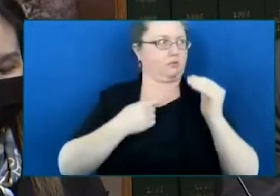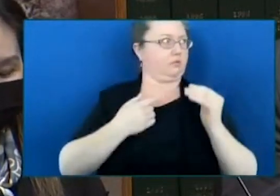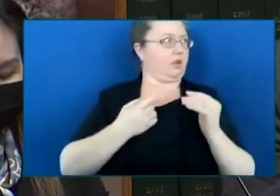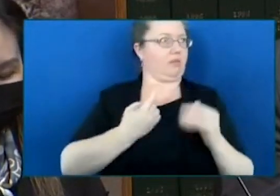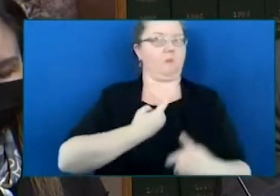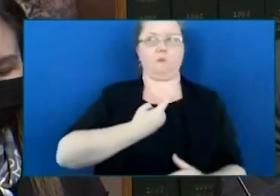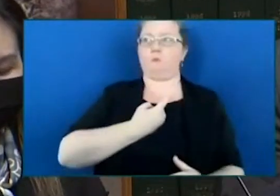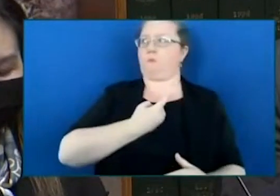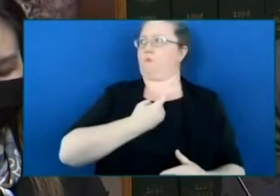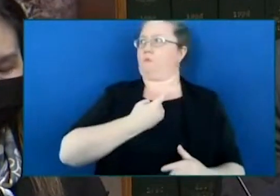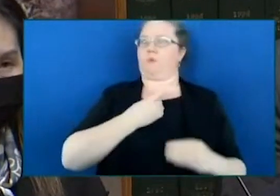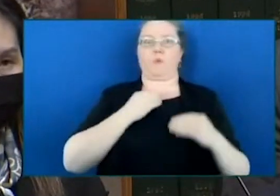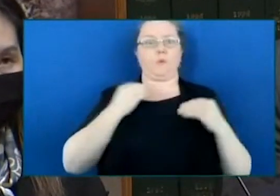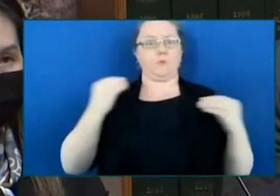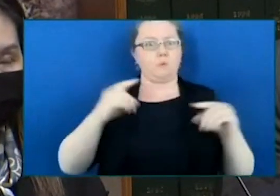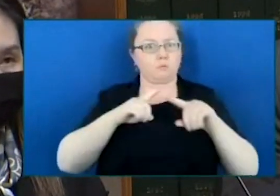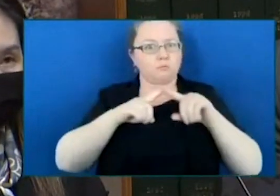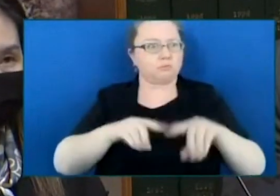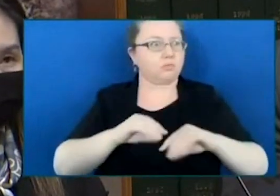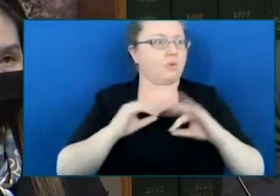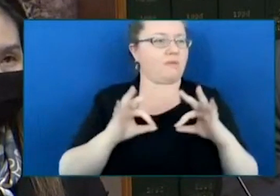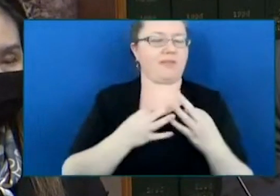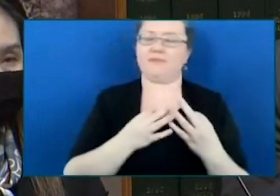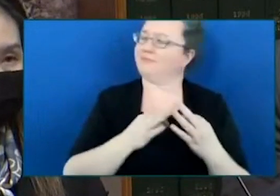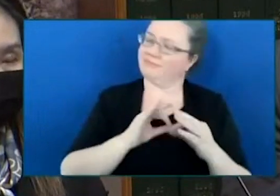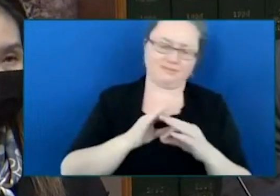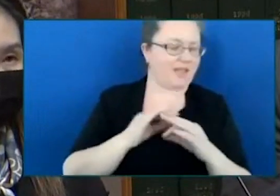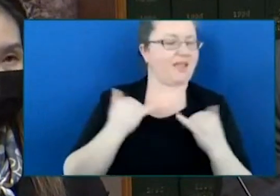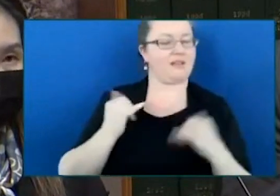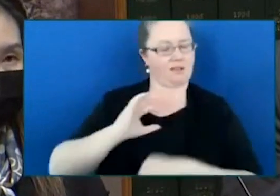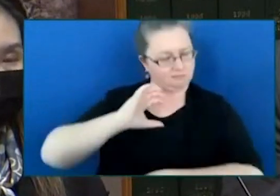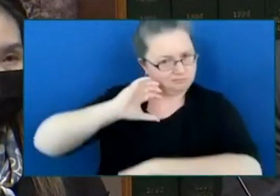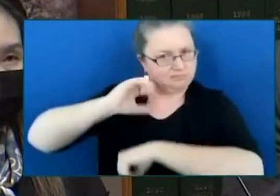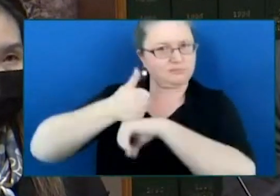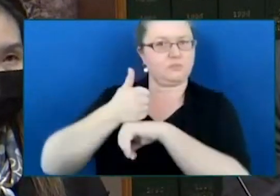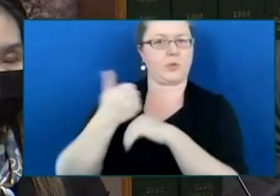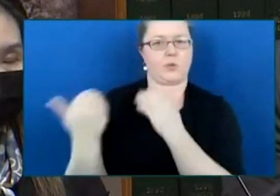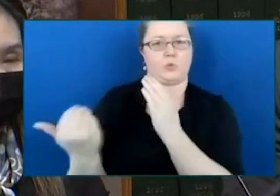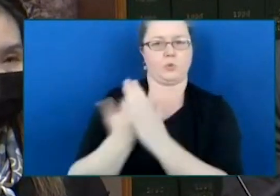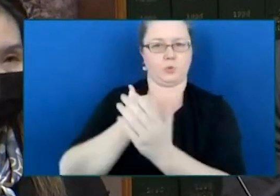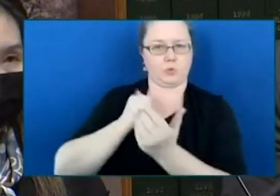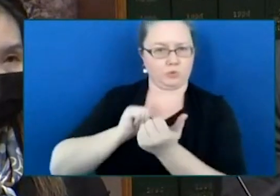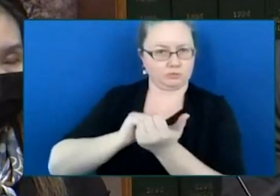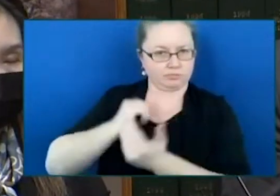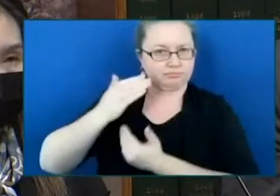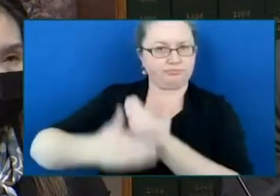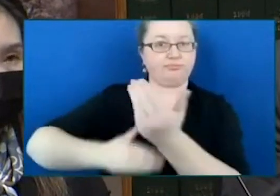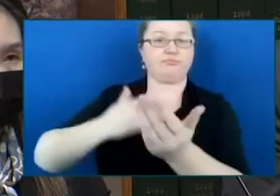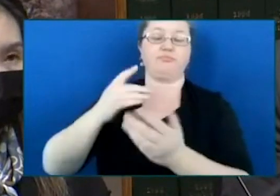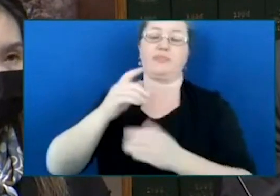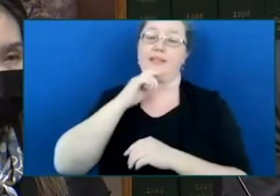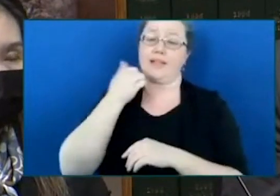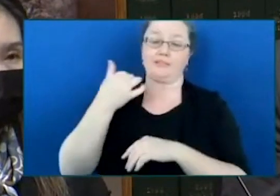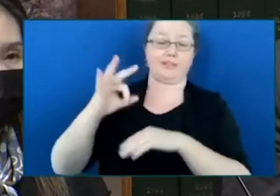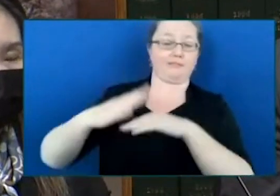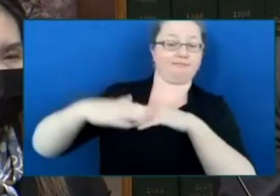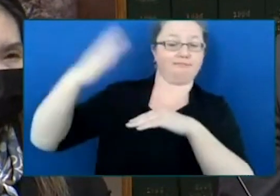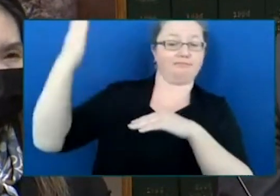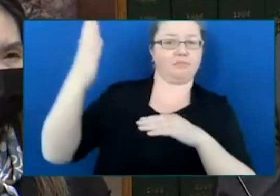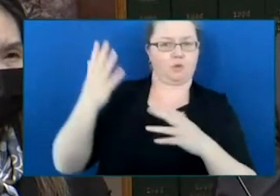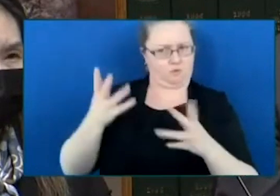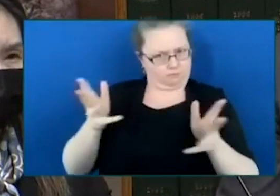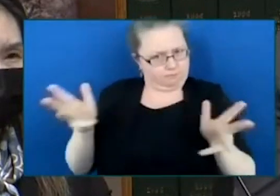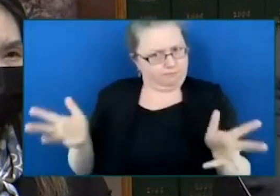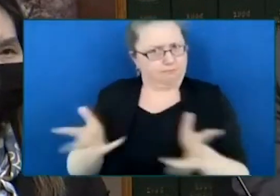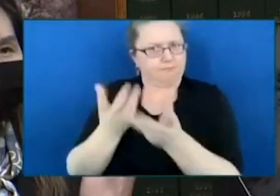supports, new earning exemptions, and a whole host of housing, health, and life skill supports that will continue for youth aging out of care until the